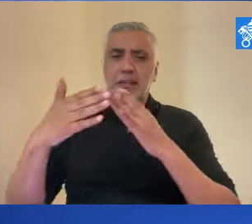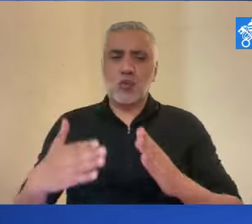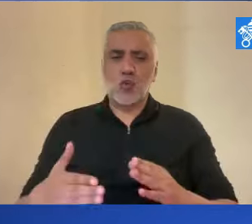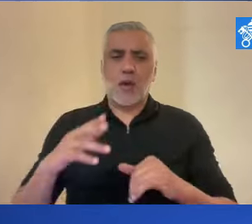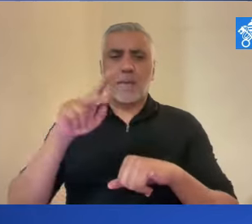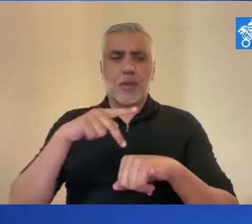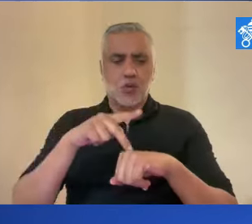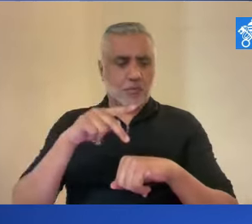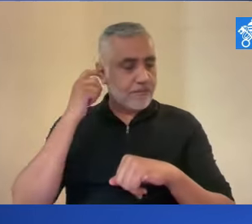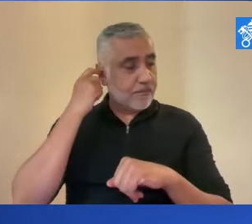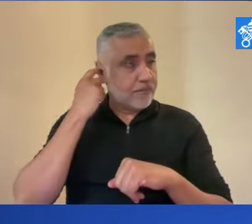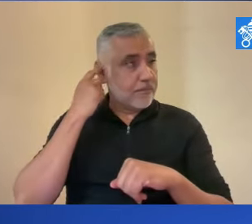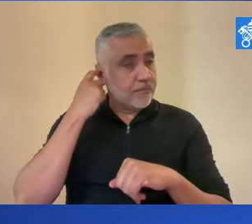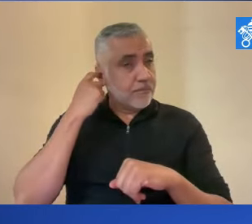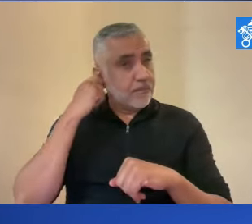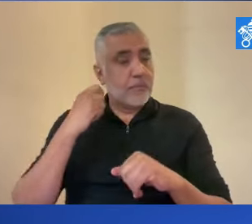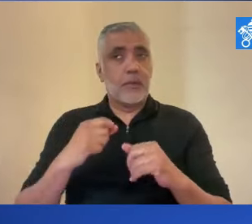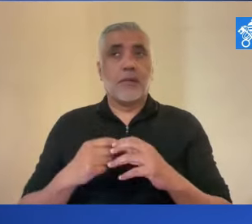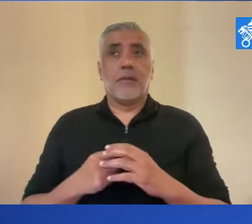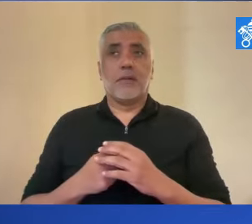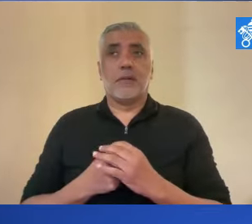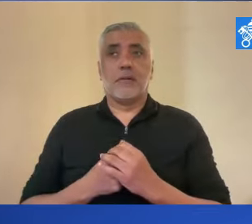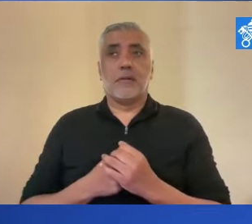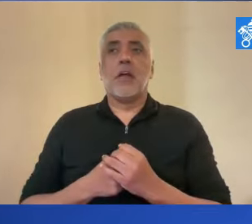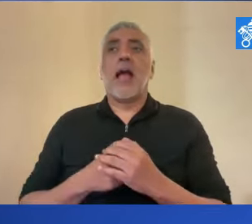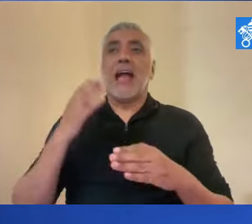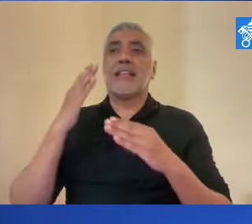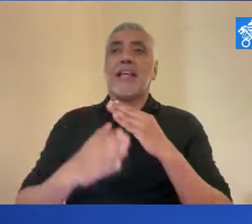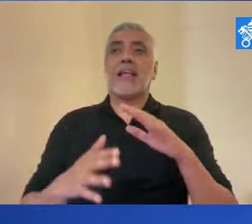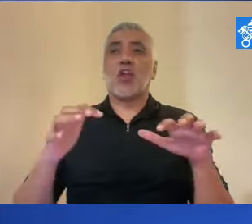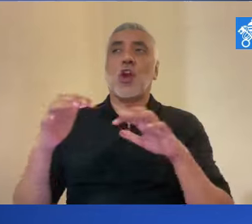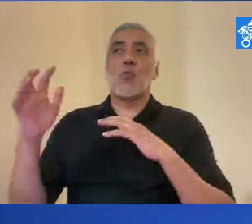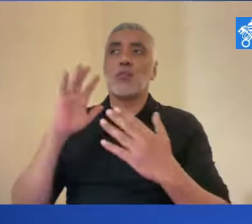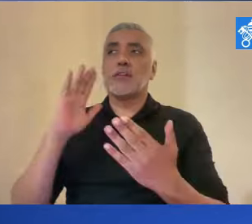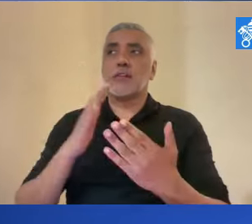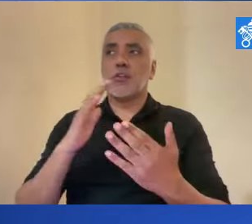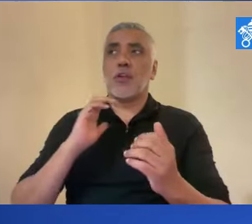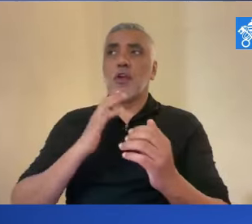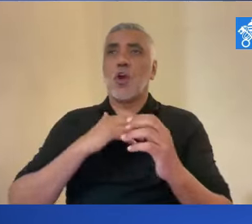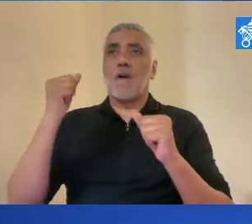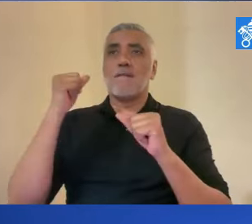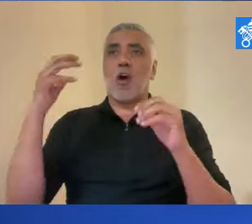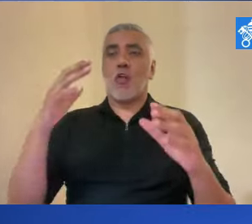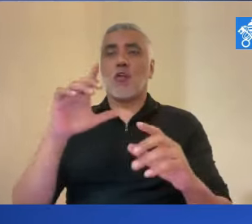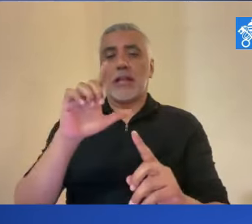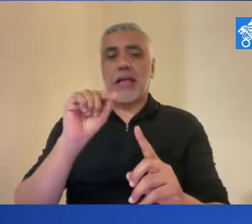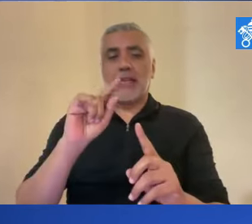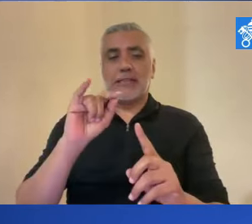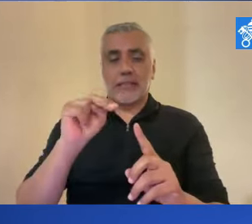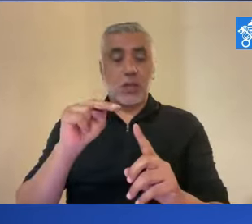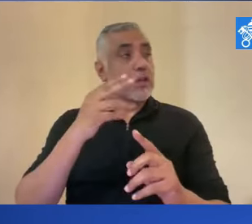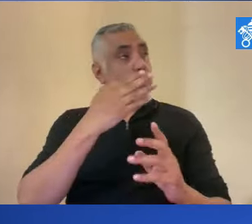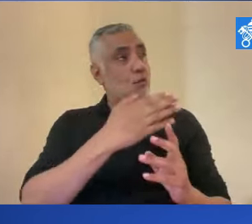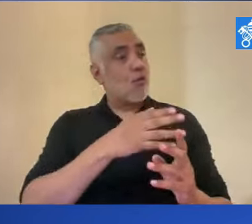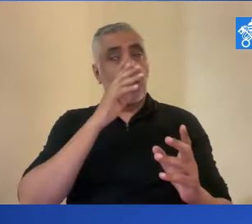At the end of the audience, we will sing together the Our Father in Latin. His Holiness will then impart his apostolic blessing, which he extends